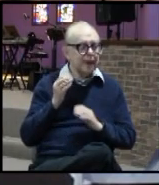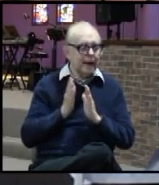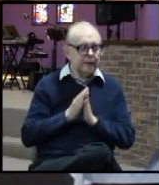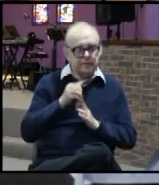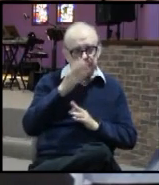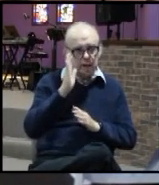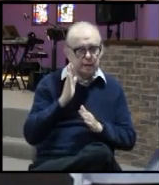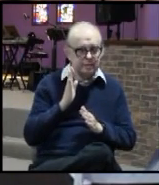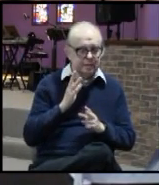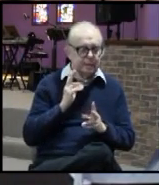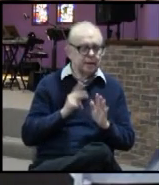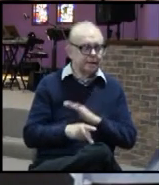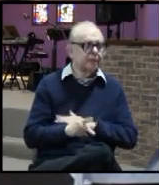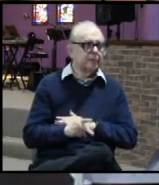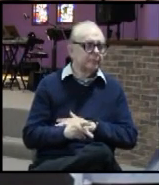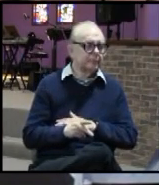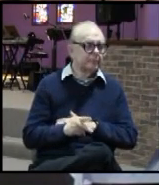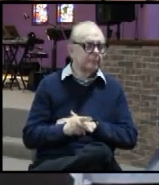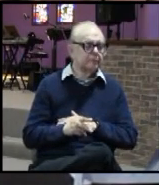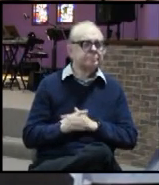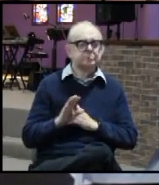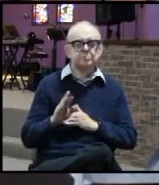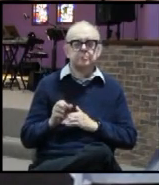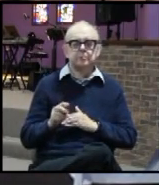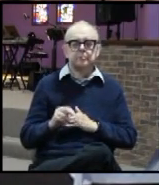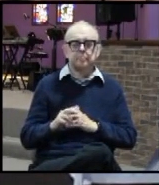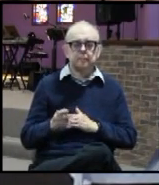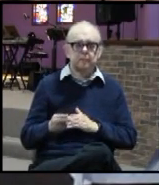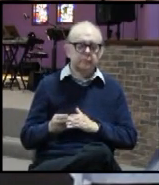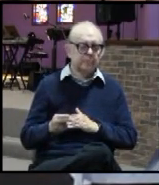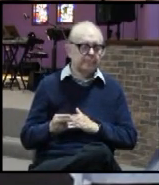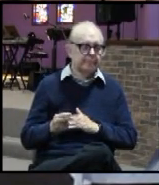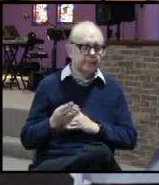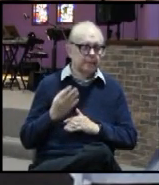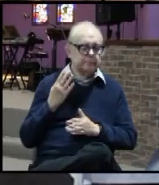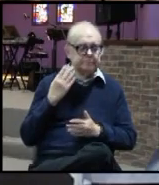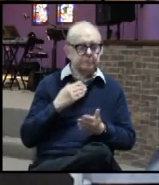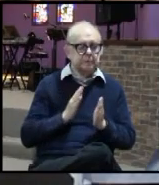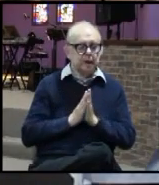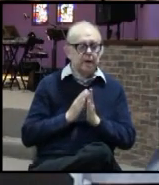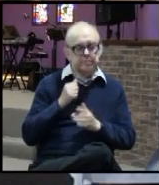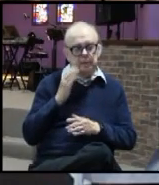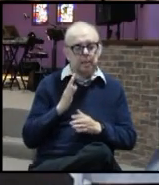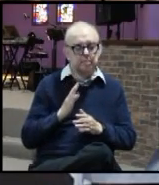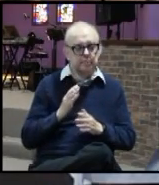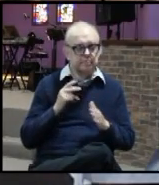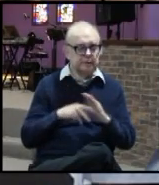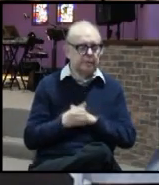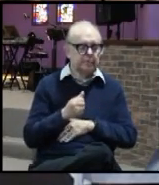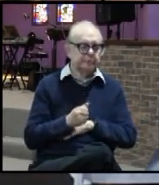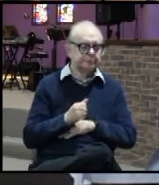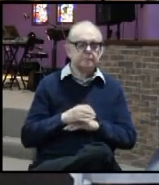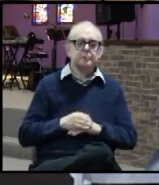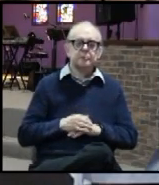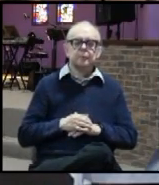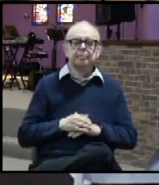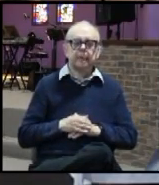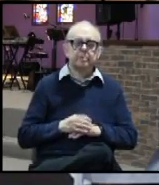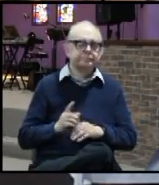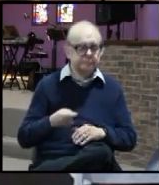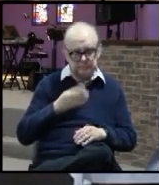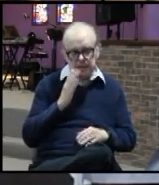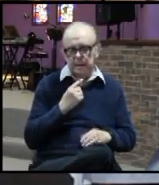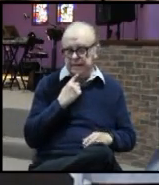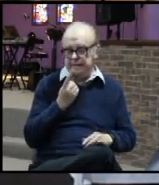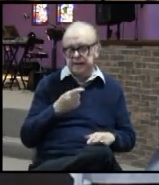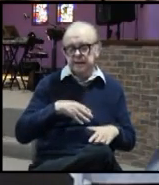life. Elijah asked God. Jonah asked God. And I don't know about you, but that's pretty depressing. To get to that point where you say, God,